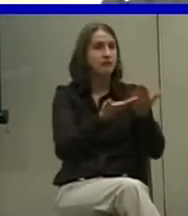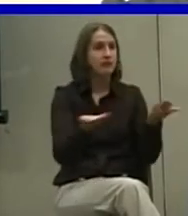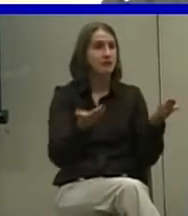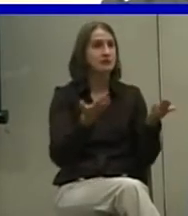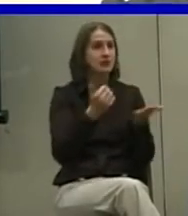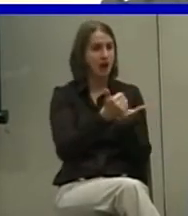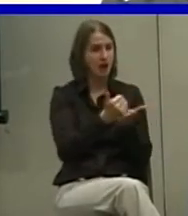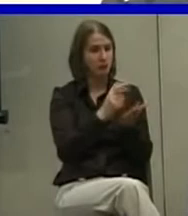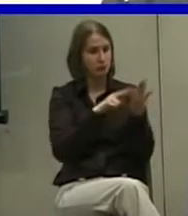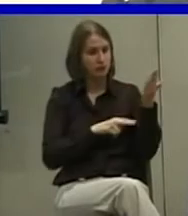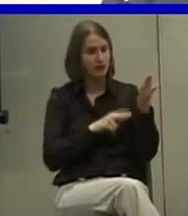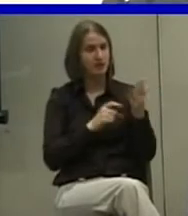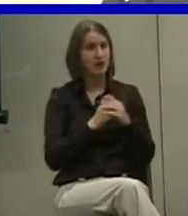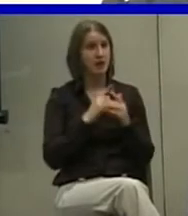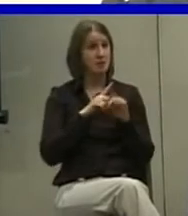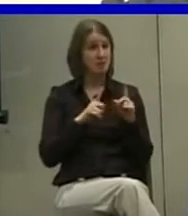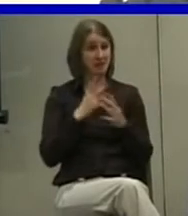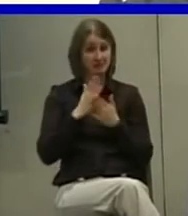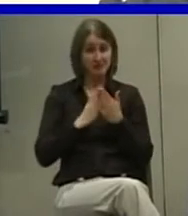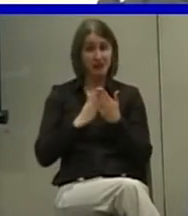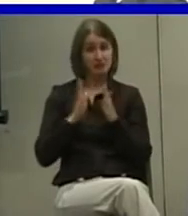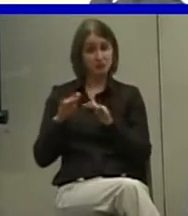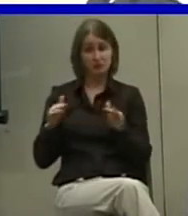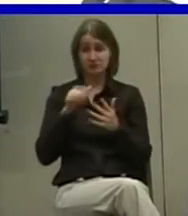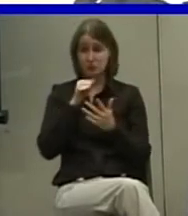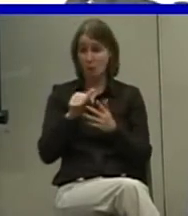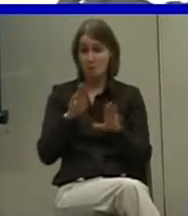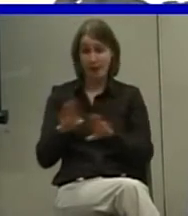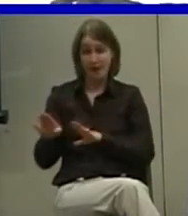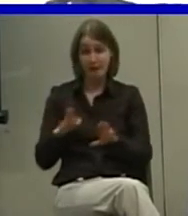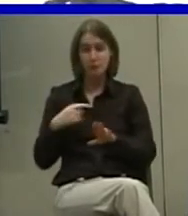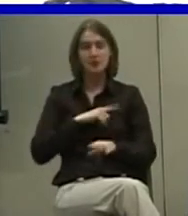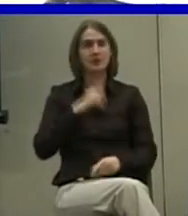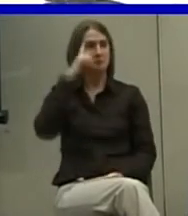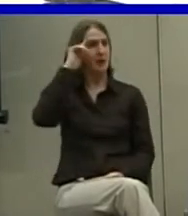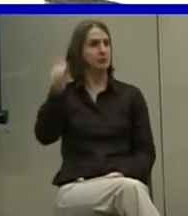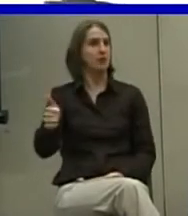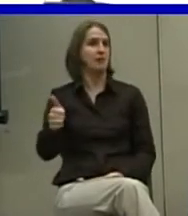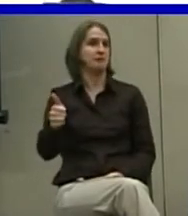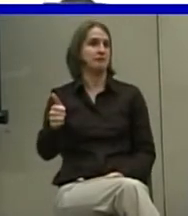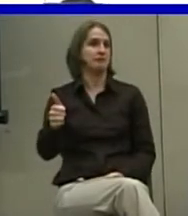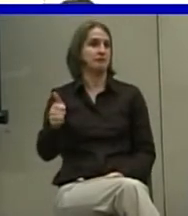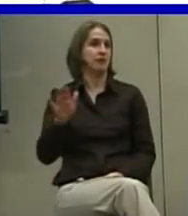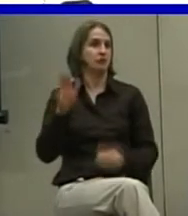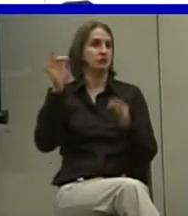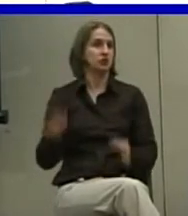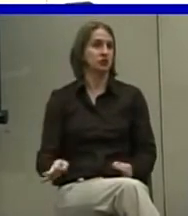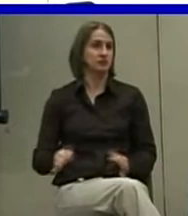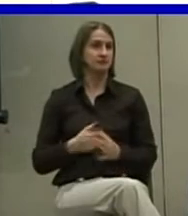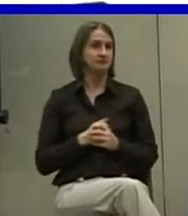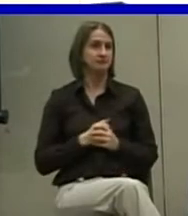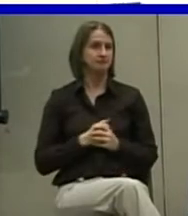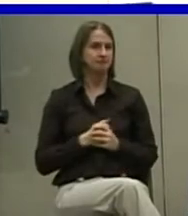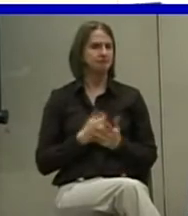we have kids that don't perform the behavior and we say it's up to them. Yeah, I get what people mean when they say